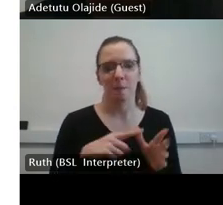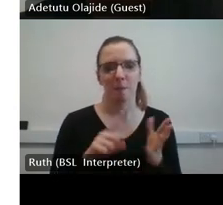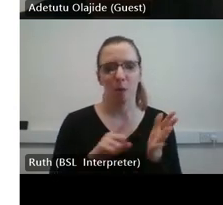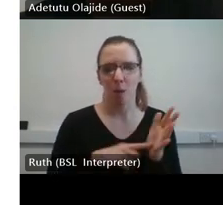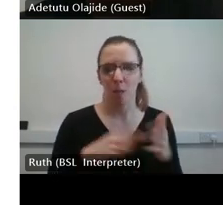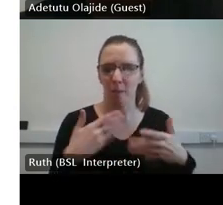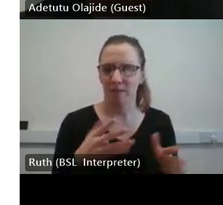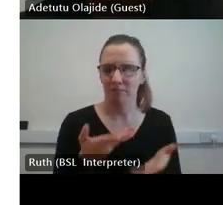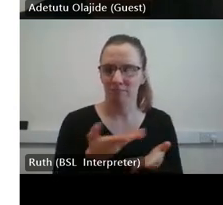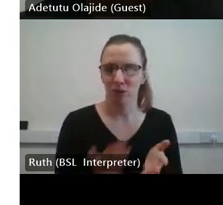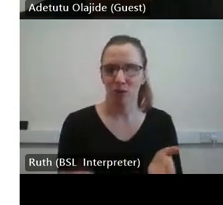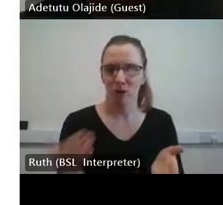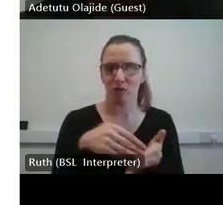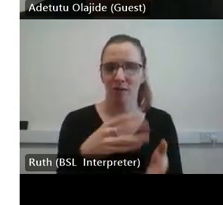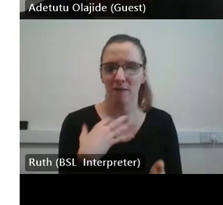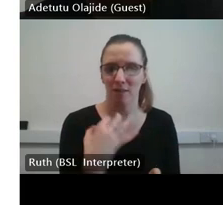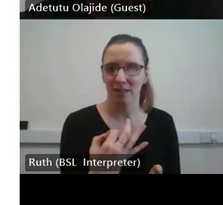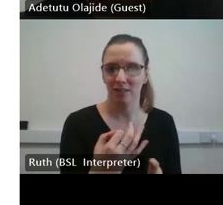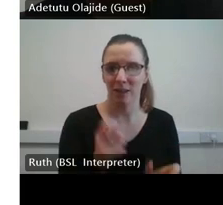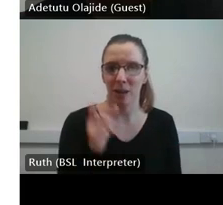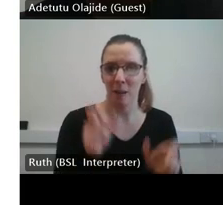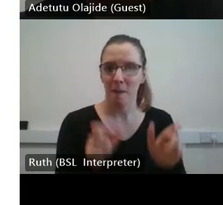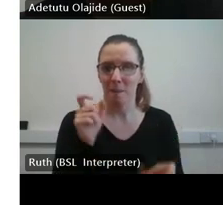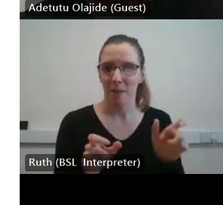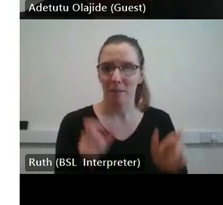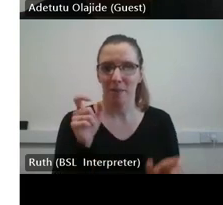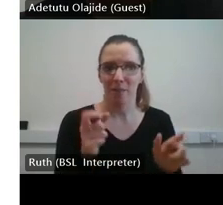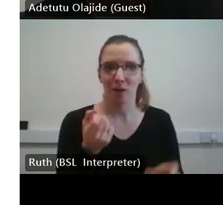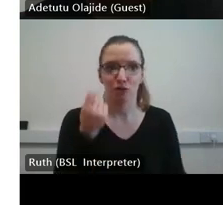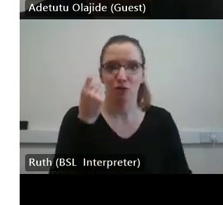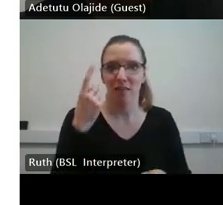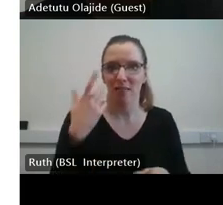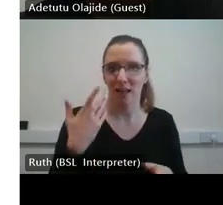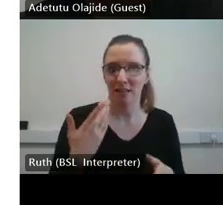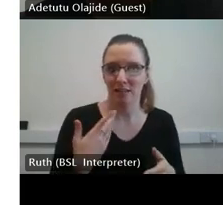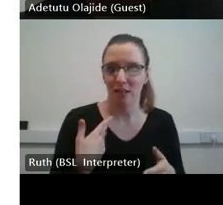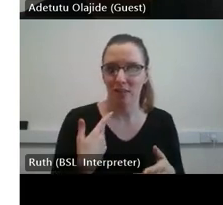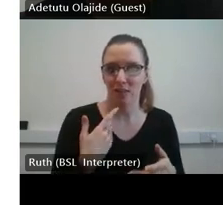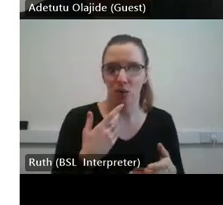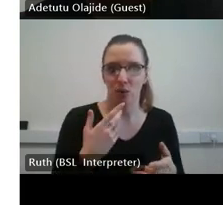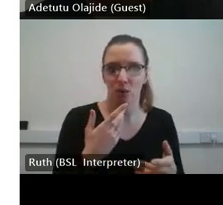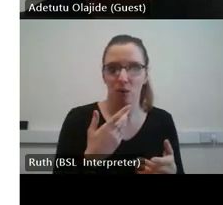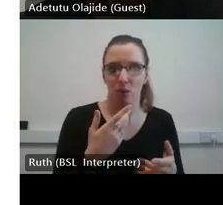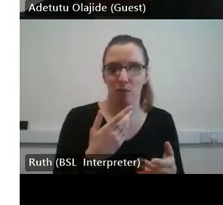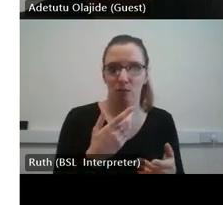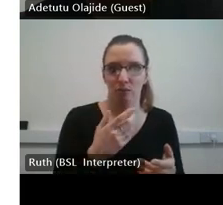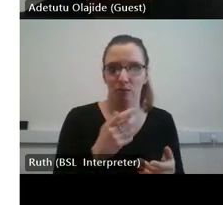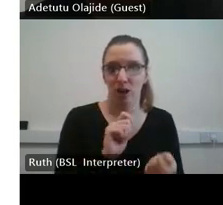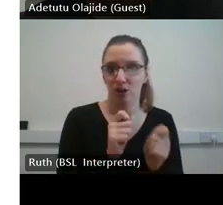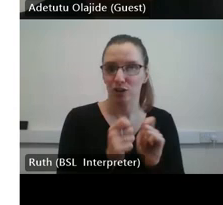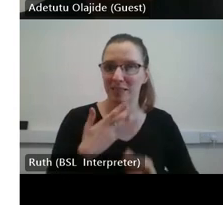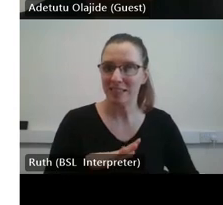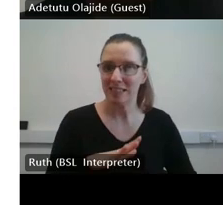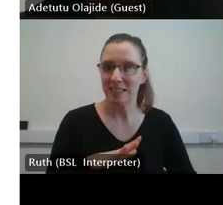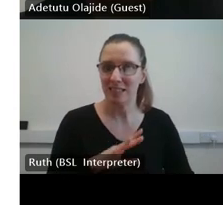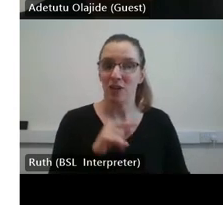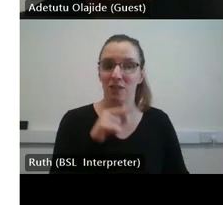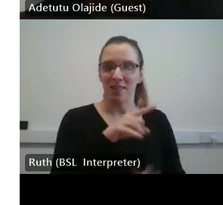turn up for volunteering and people haven't actually put in place adjustments and support for you. And obviously that's a very